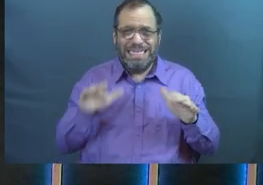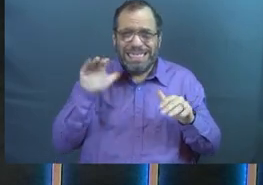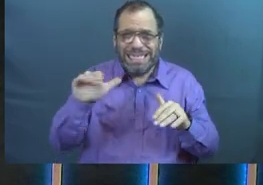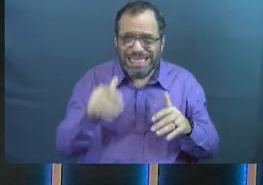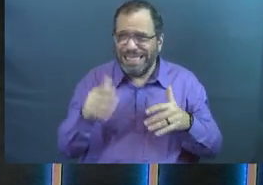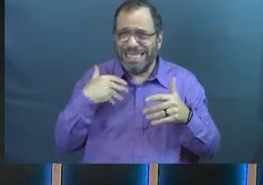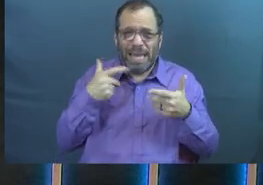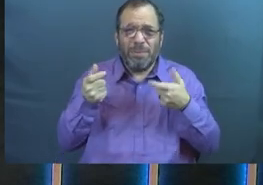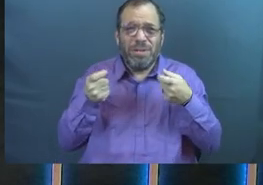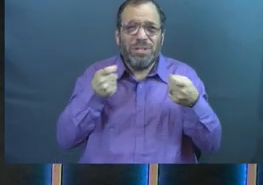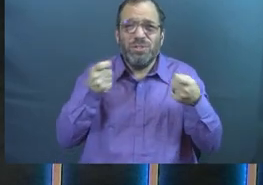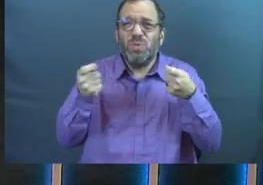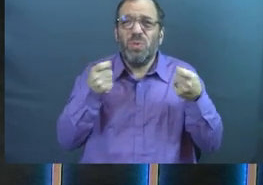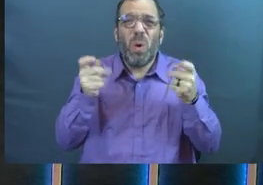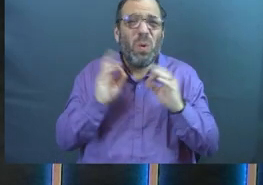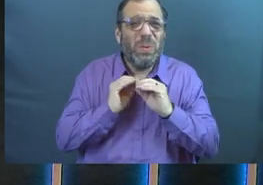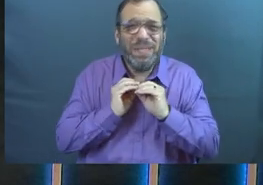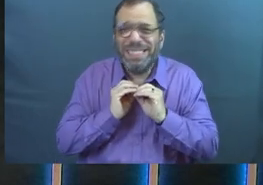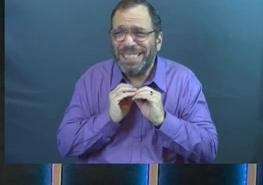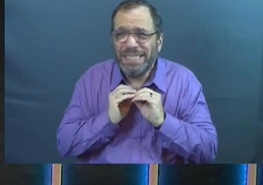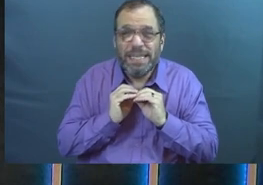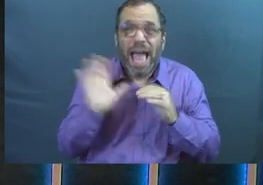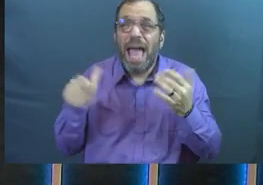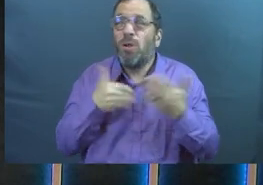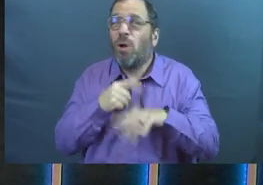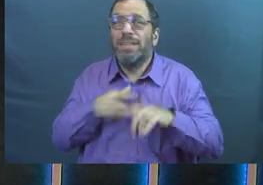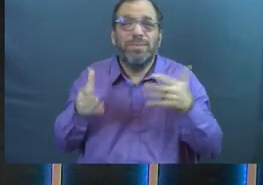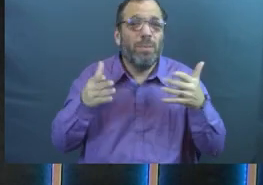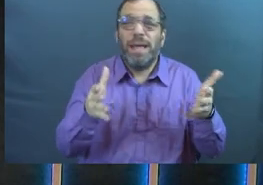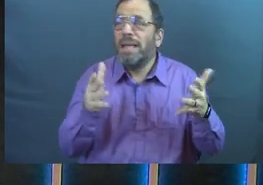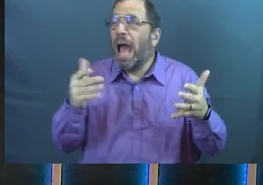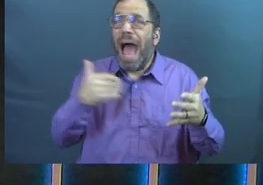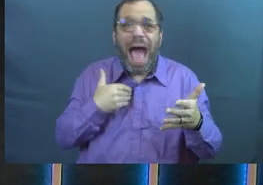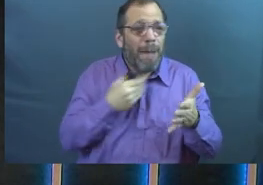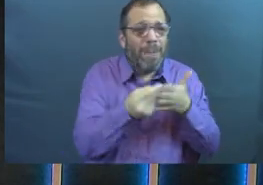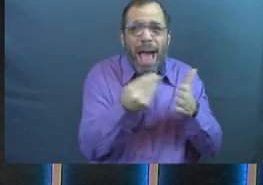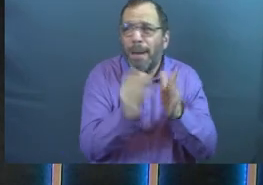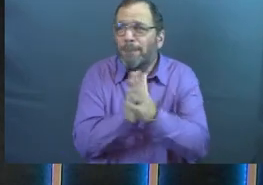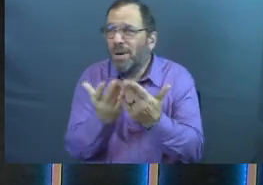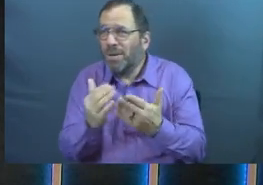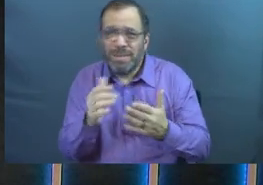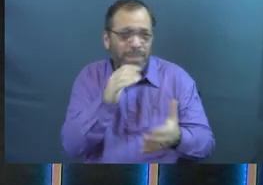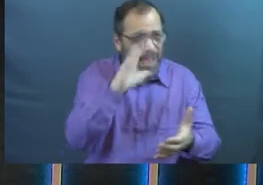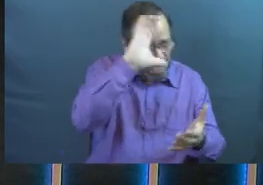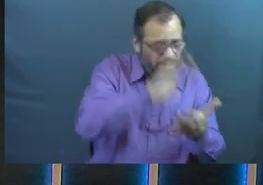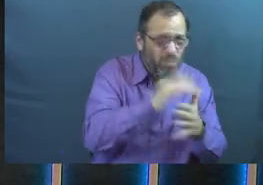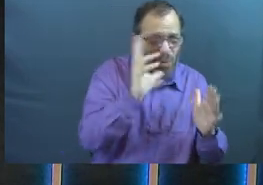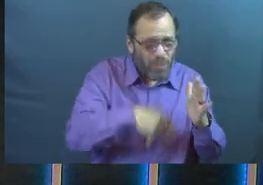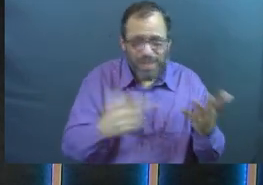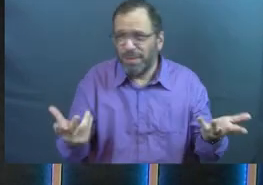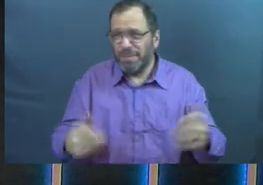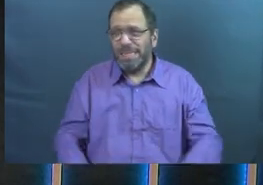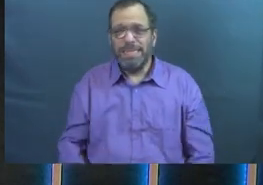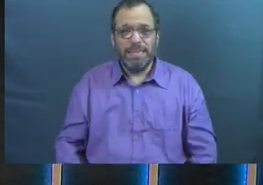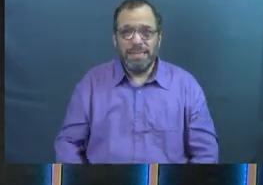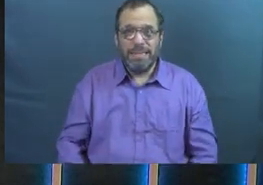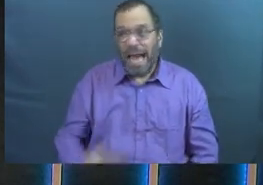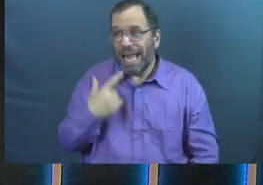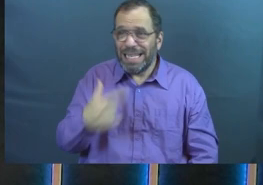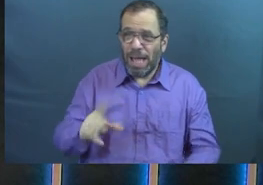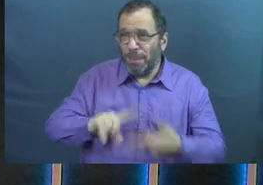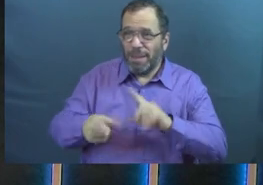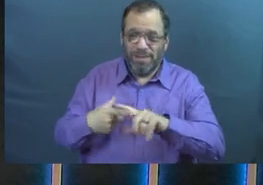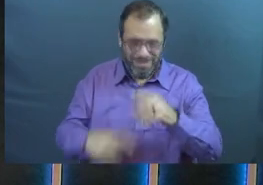I want to control in all the different ways. And I buy him books, and he won't read them. And I